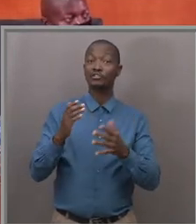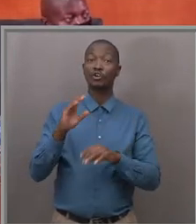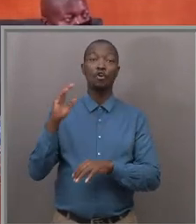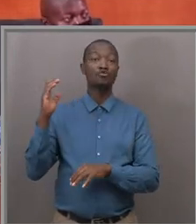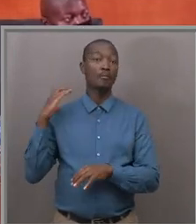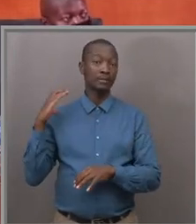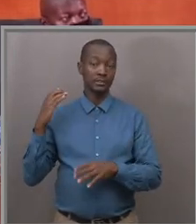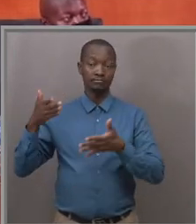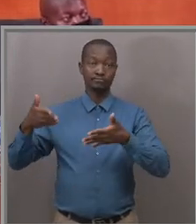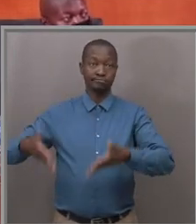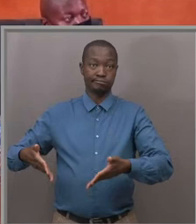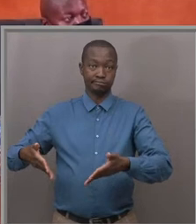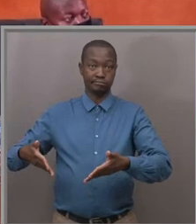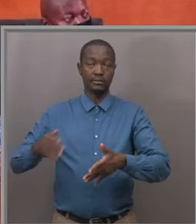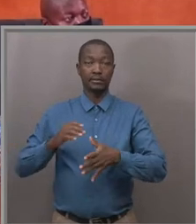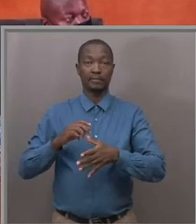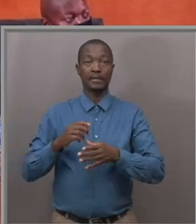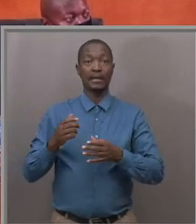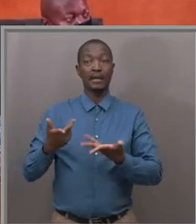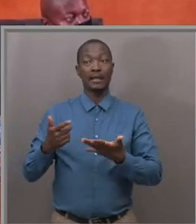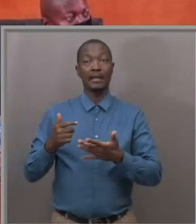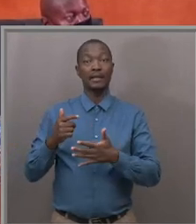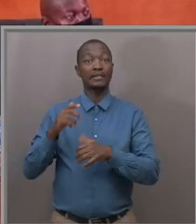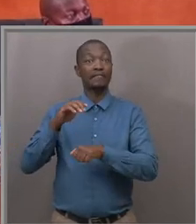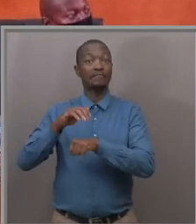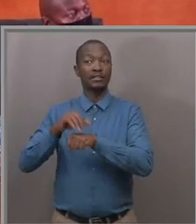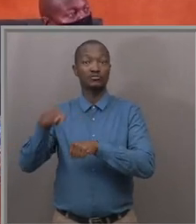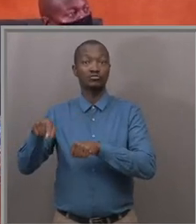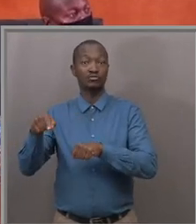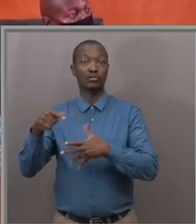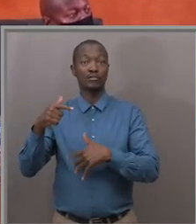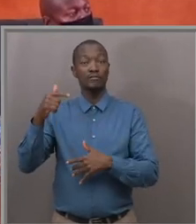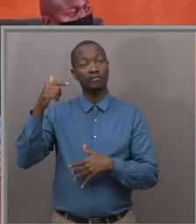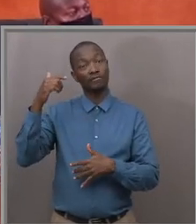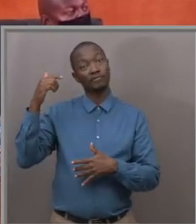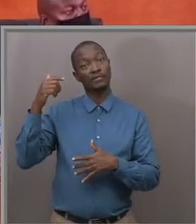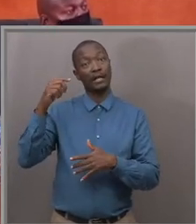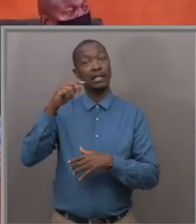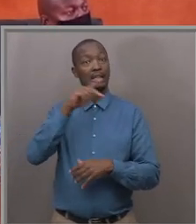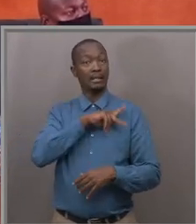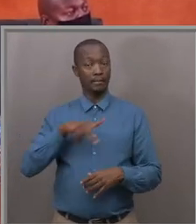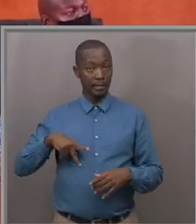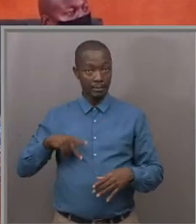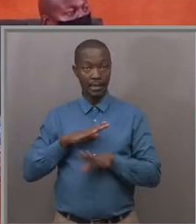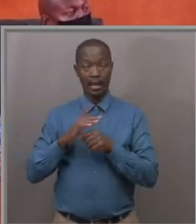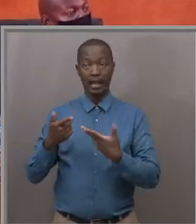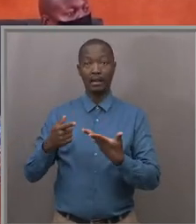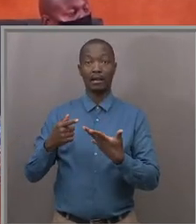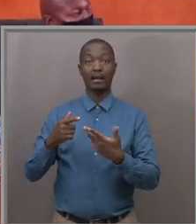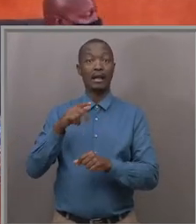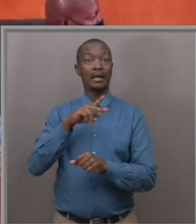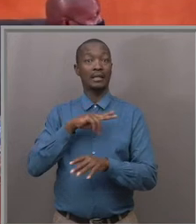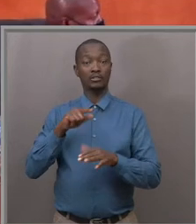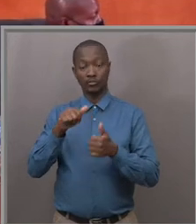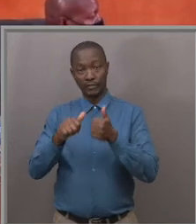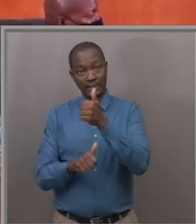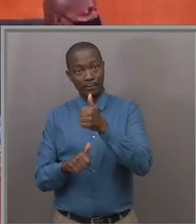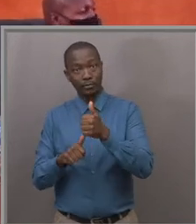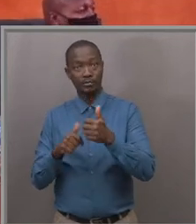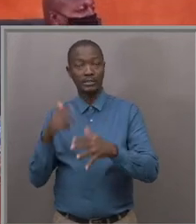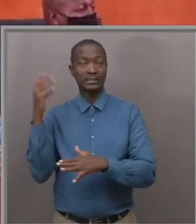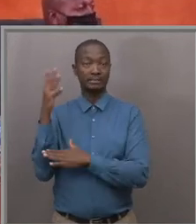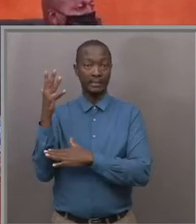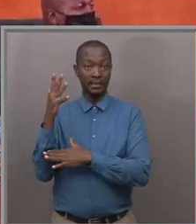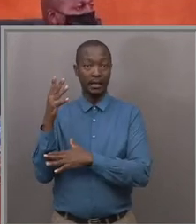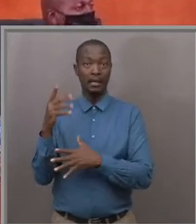us, the guests of the Premier, former Premiers, guests of the Speaker, guests of the Deputy Speaker, guests of the